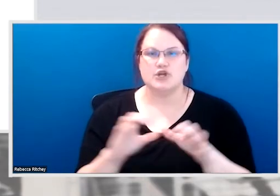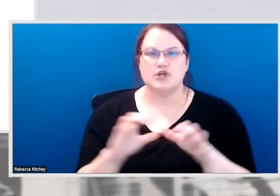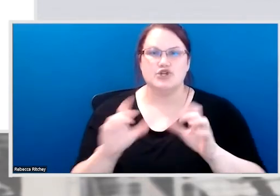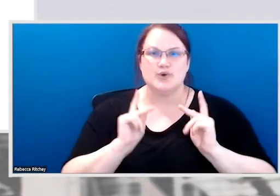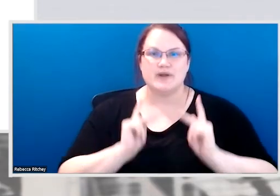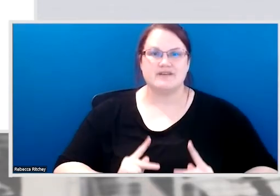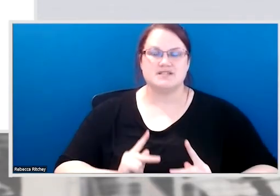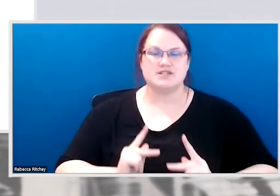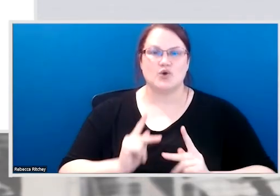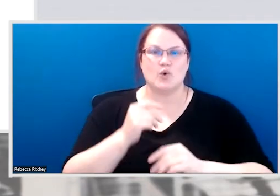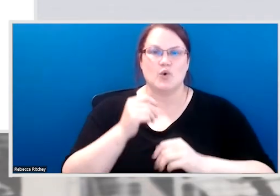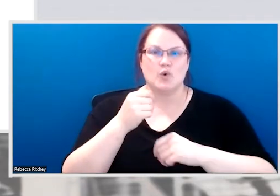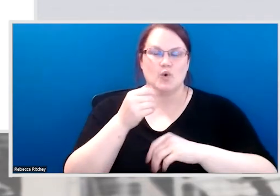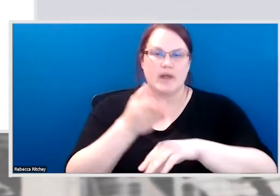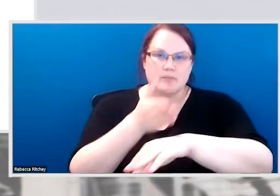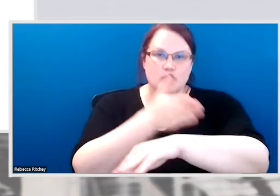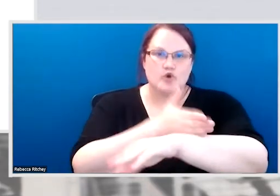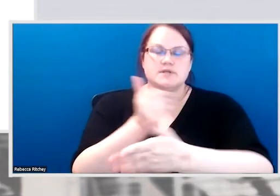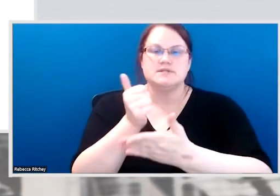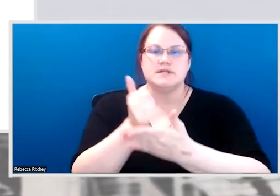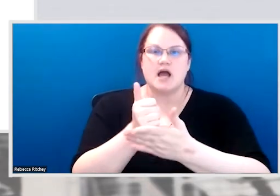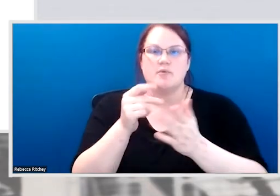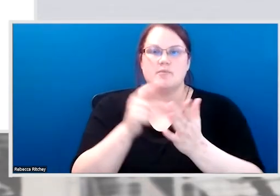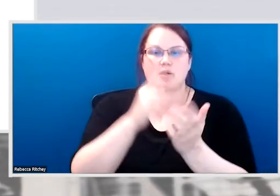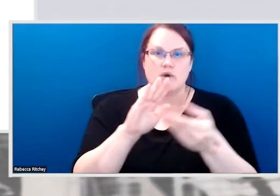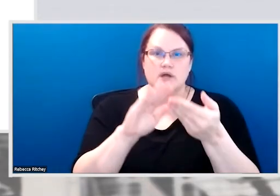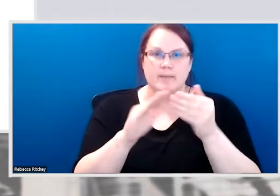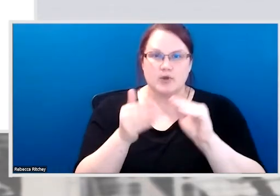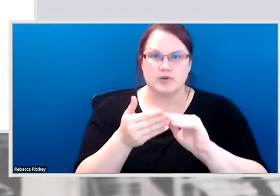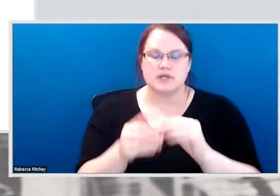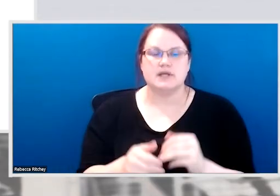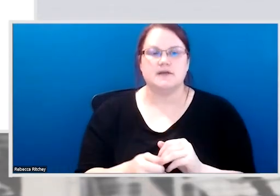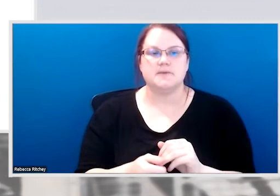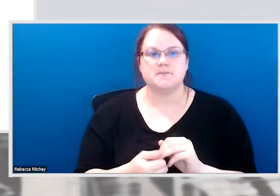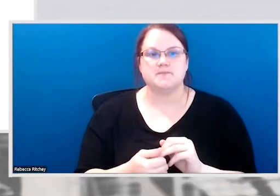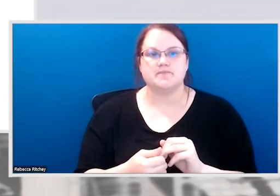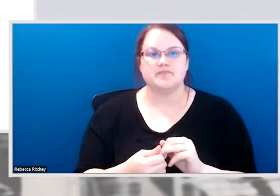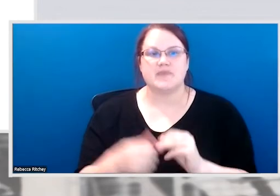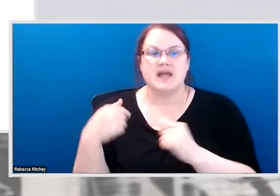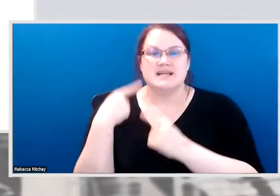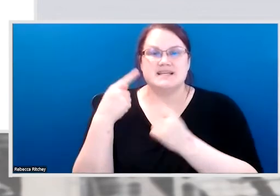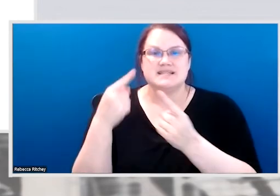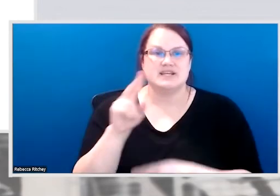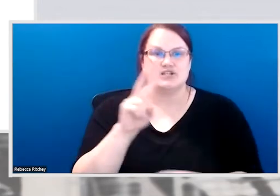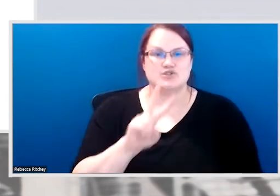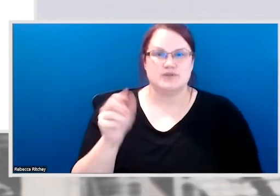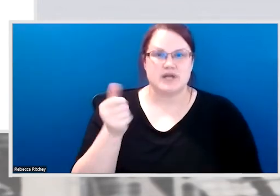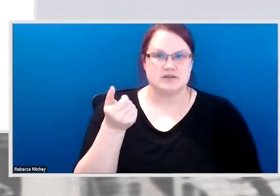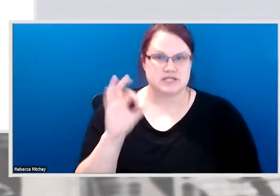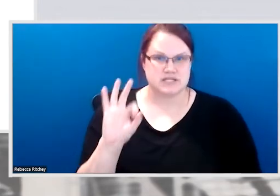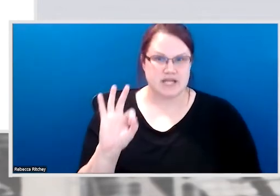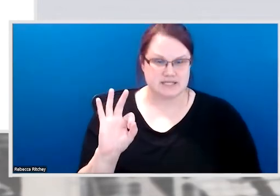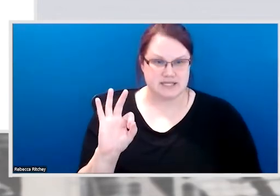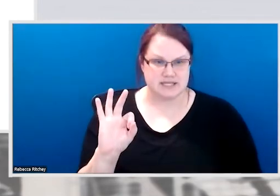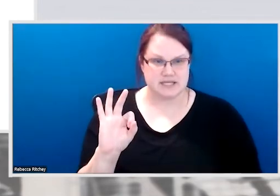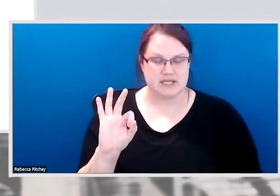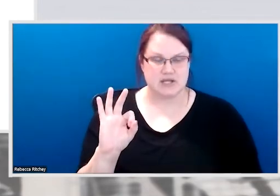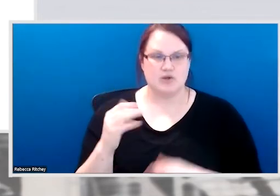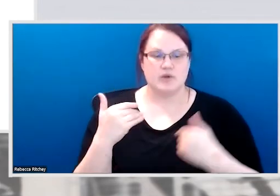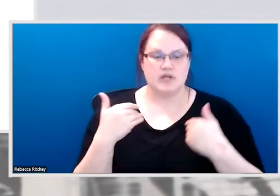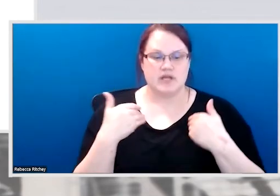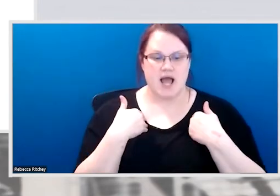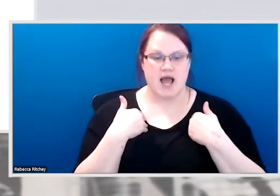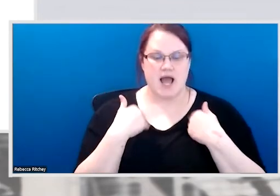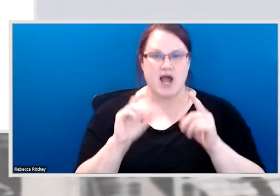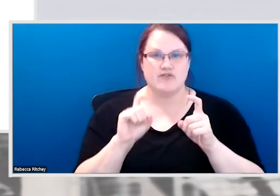improvements to help a program that serves the whole community. Since 2019, we have